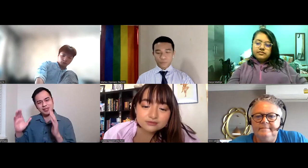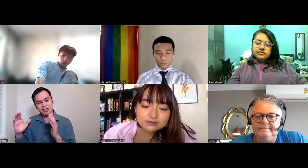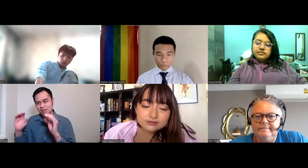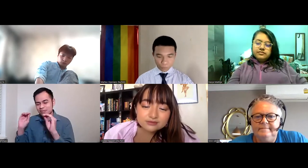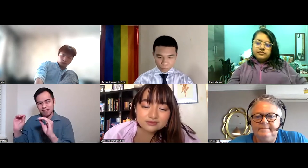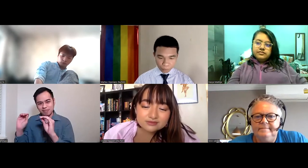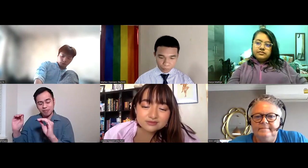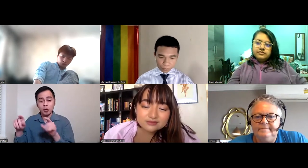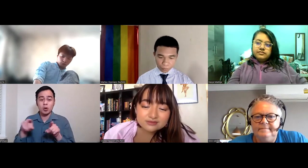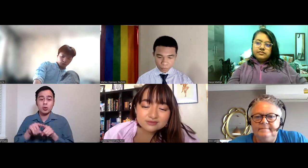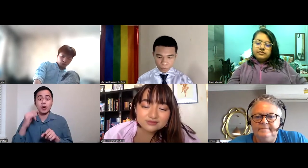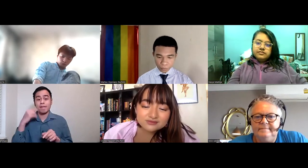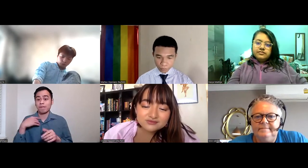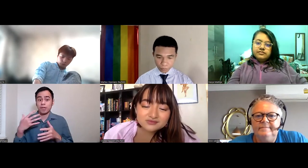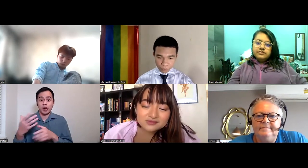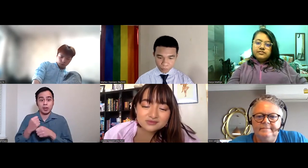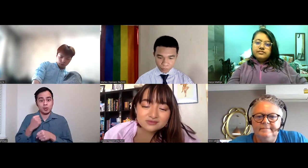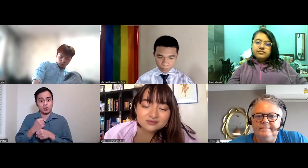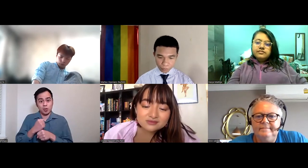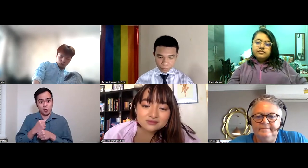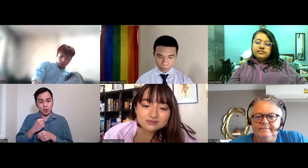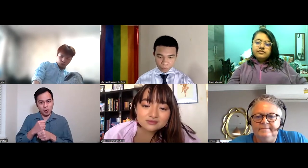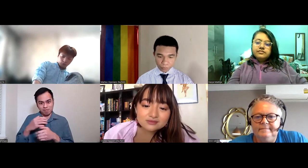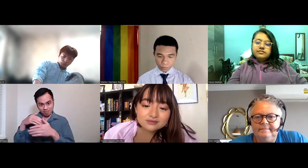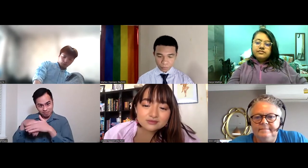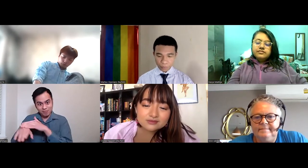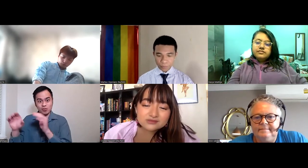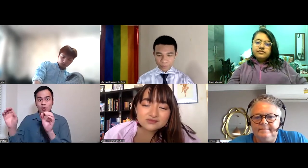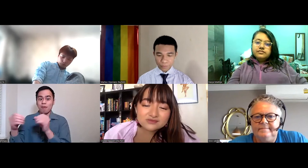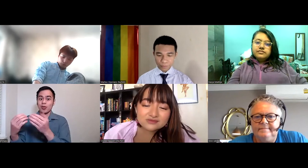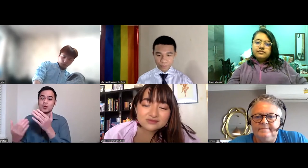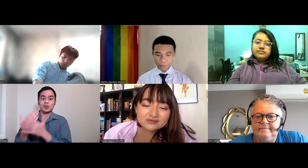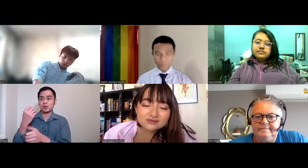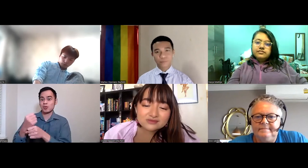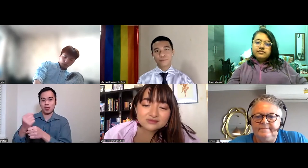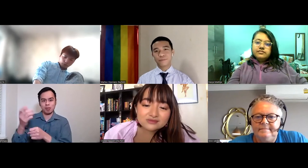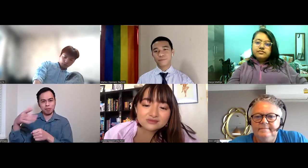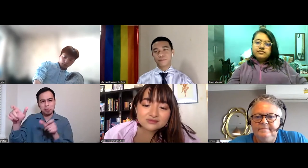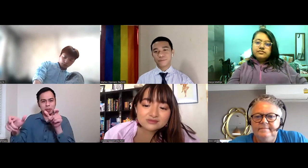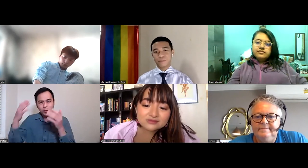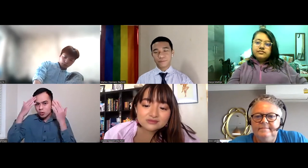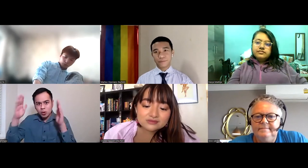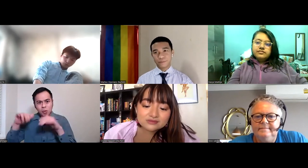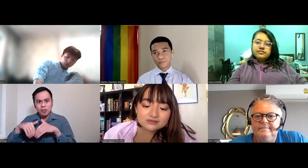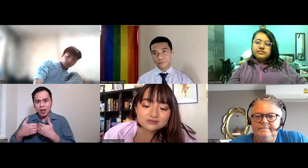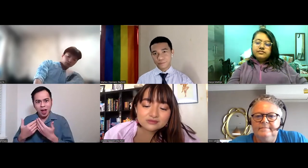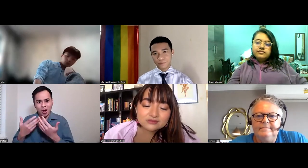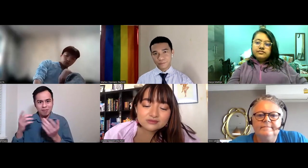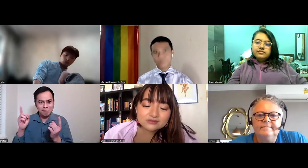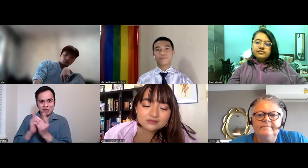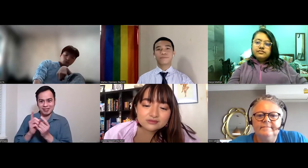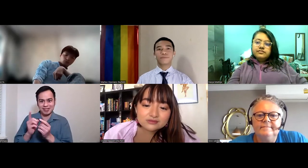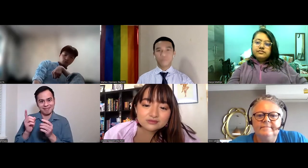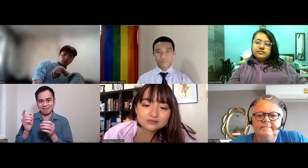need of for education to use sign language and to provide accessibility, going to the office, for